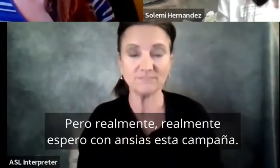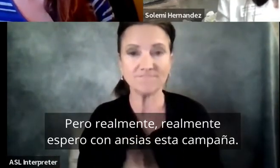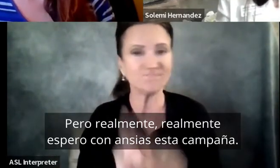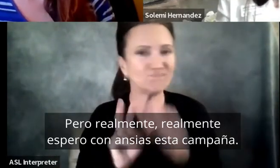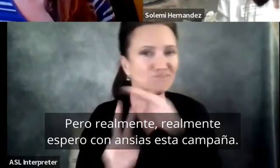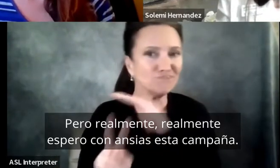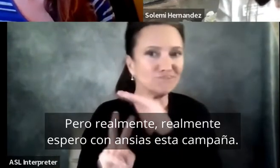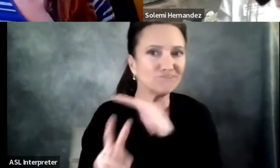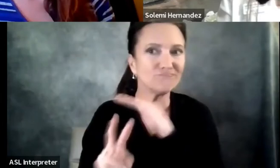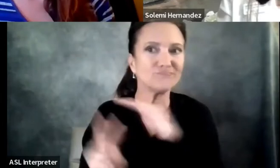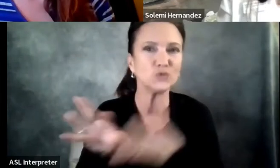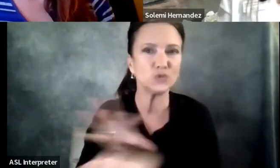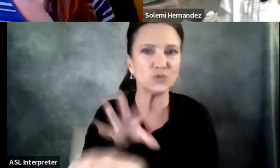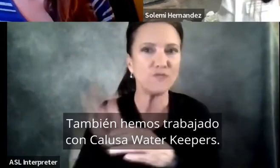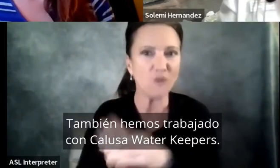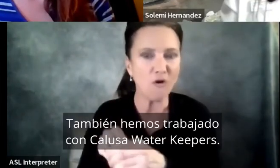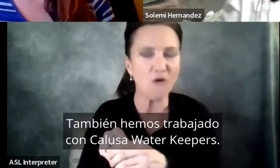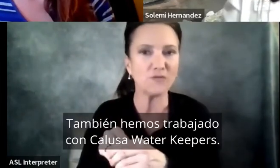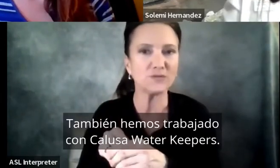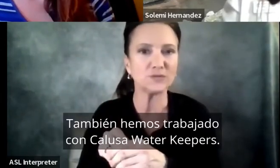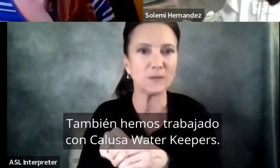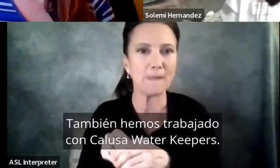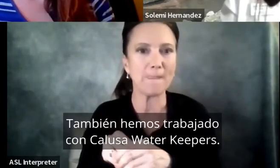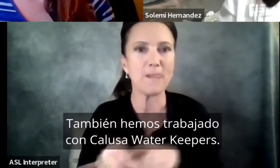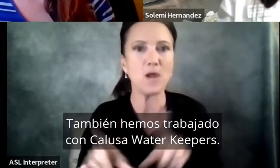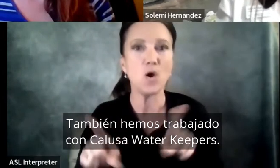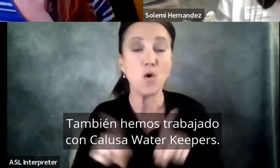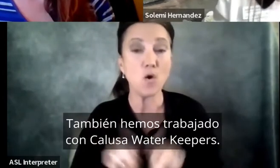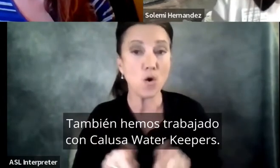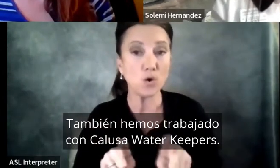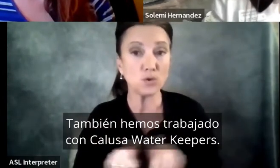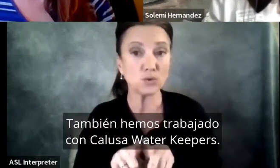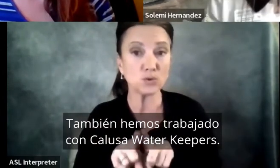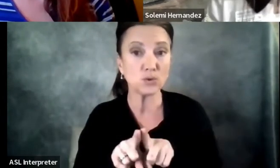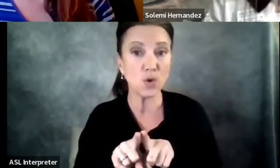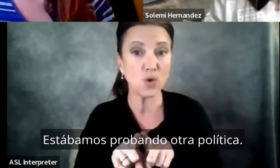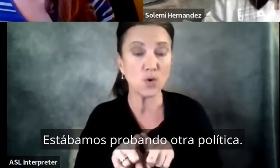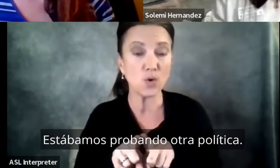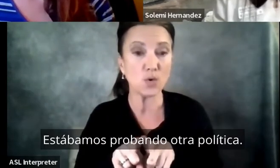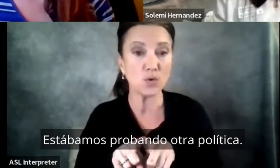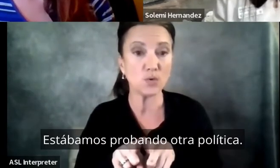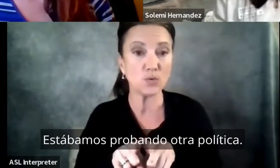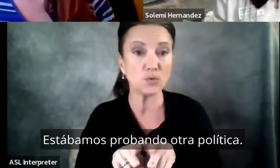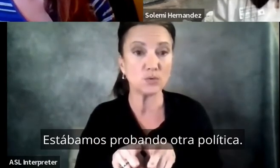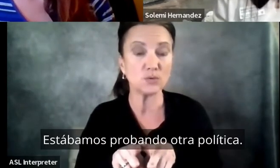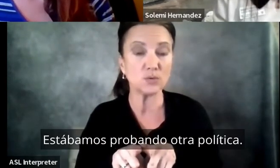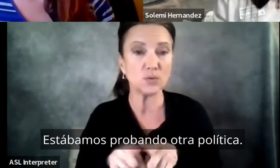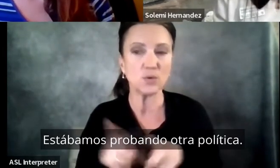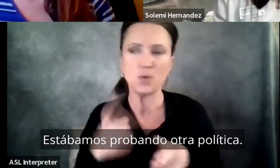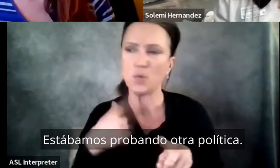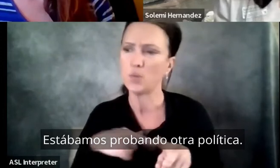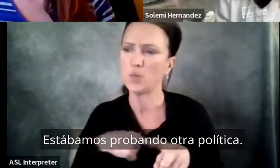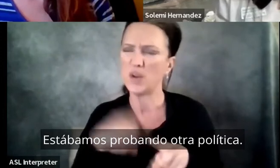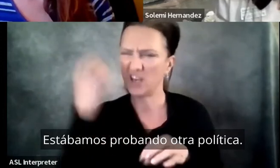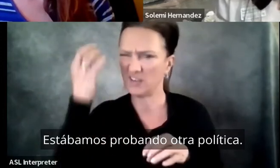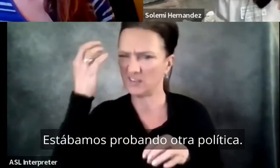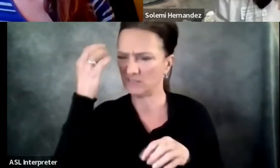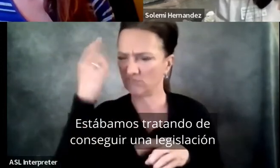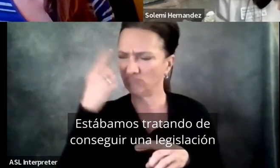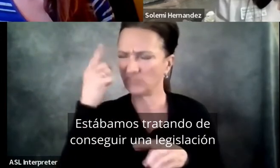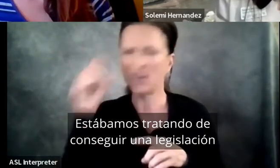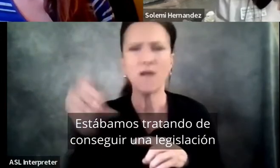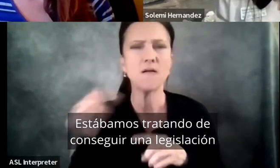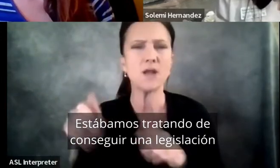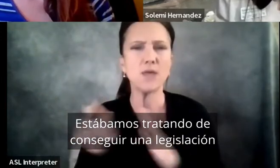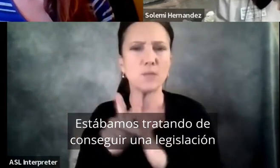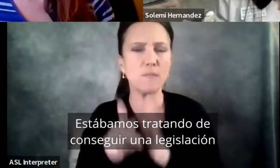to this campaign. We have also worked with Pelusa Waterkeepers. We were trying another policy. We